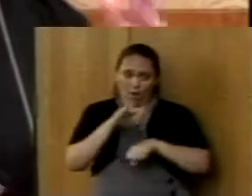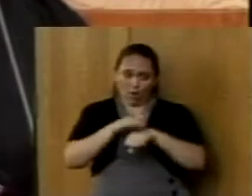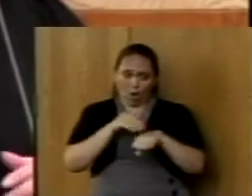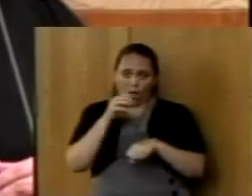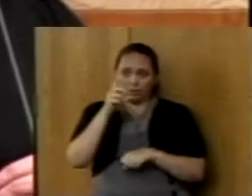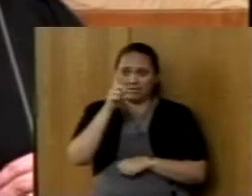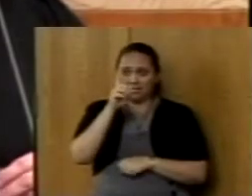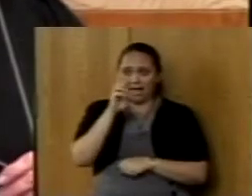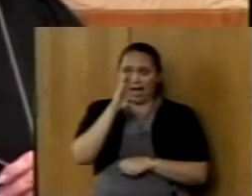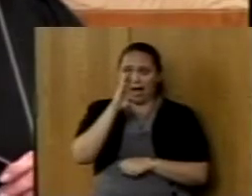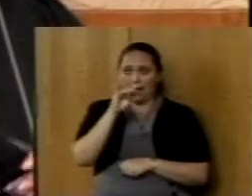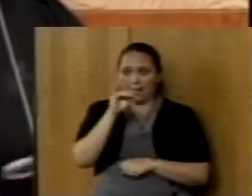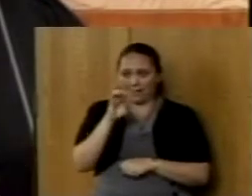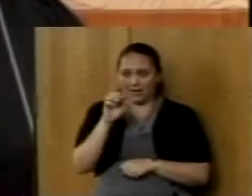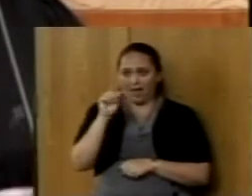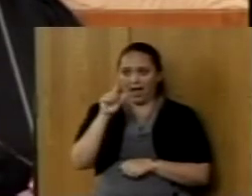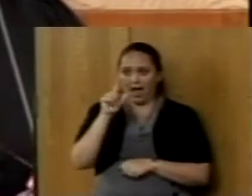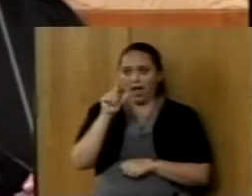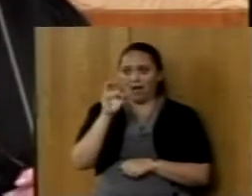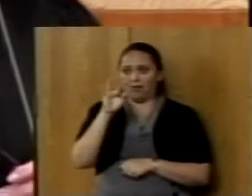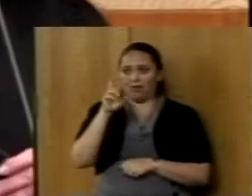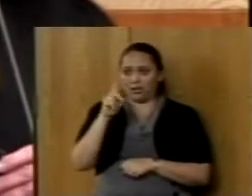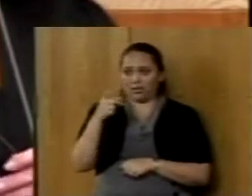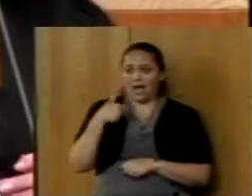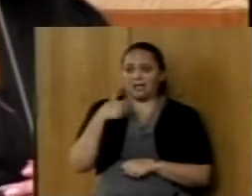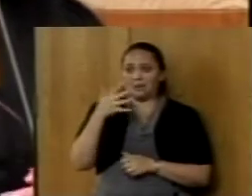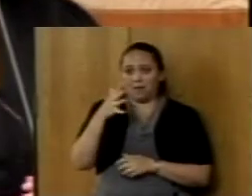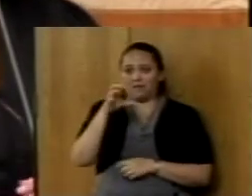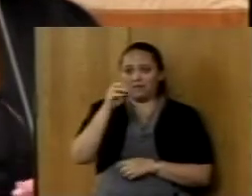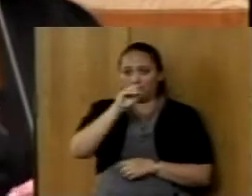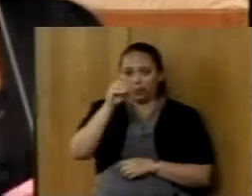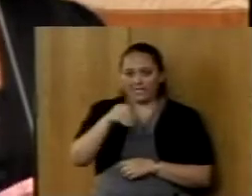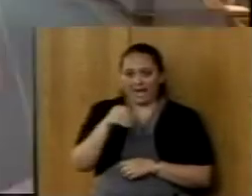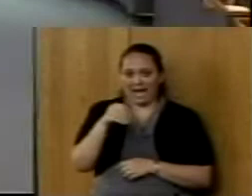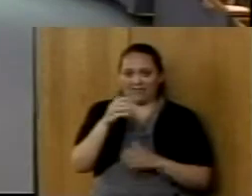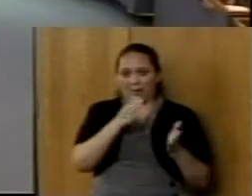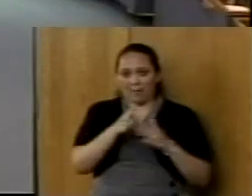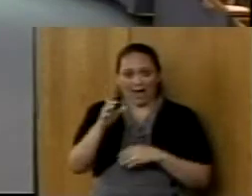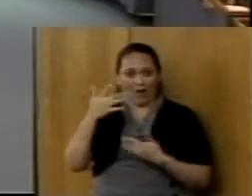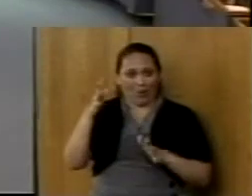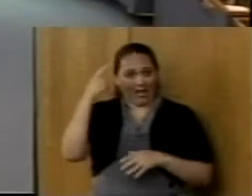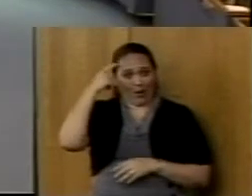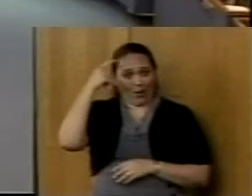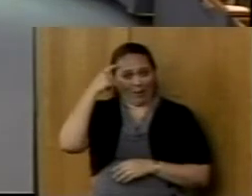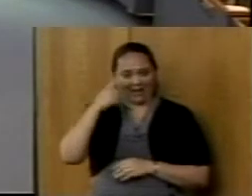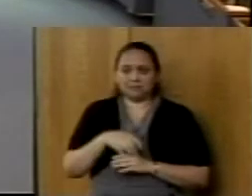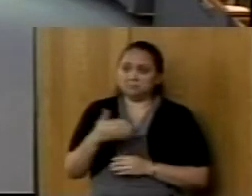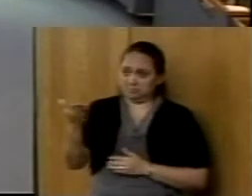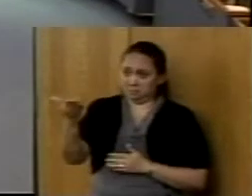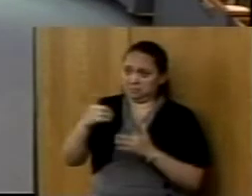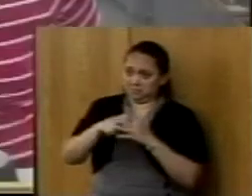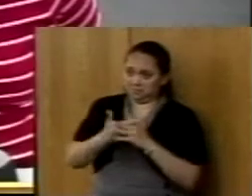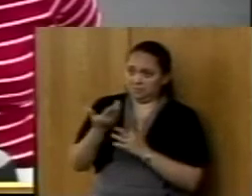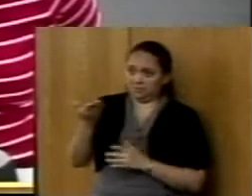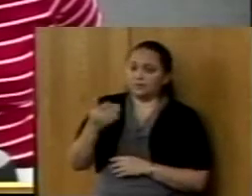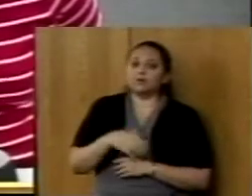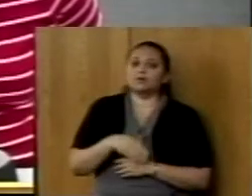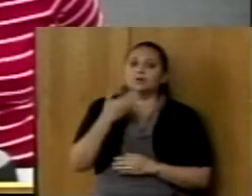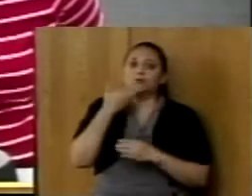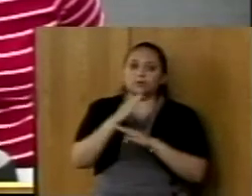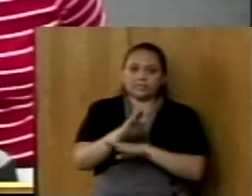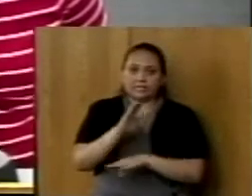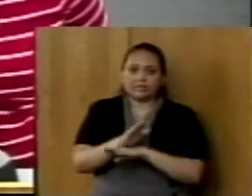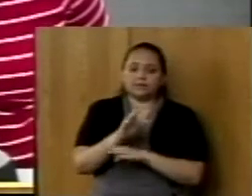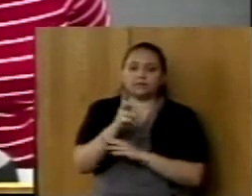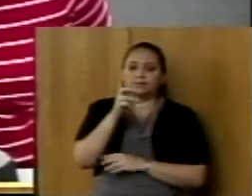has about 50% of the plan already in her mind. Ms. Alford. Hi, good evening, Mr. President, Dr. Montoya, members